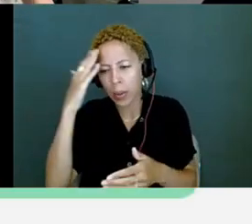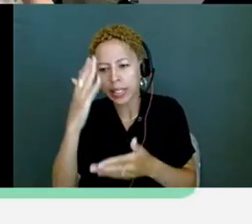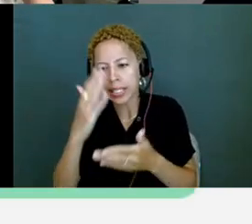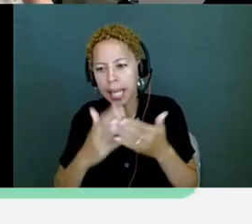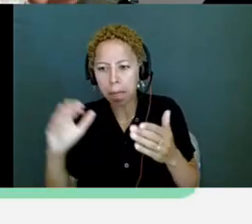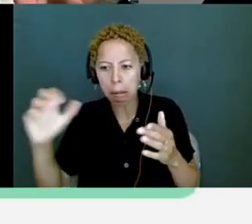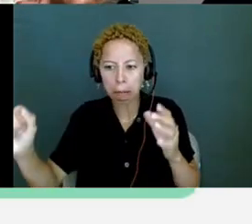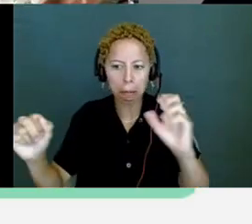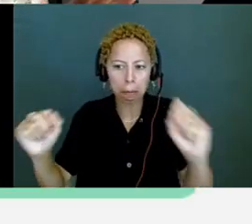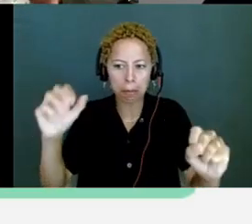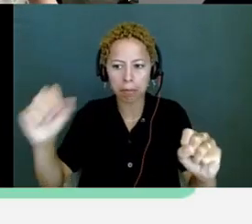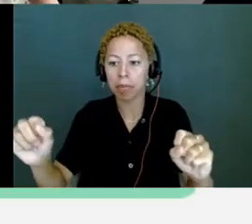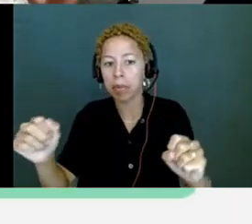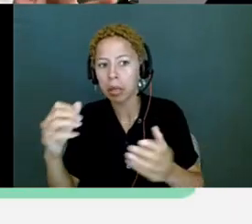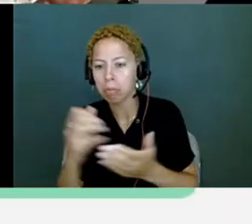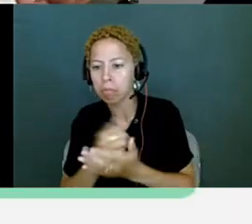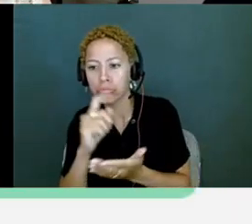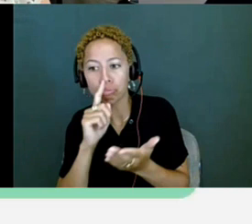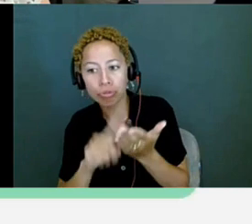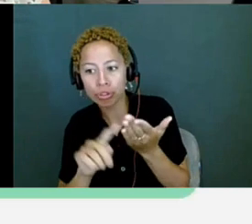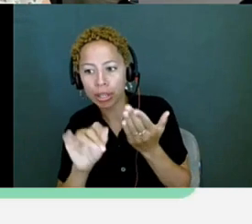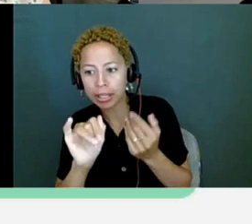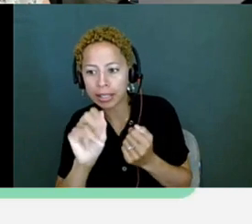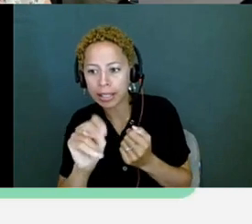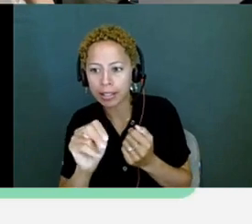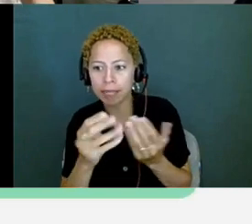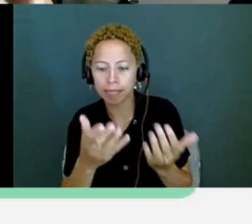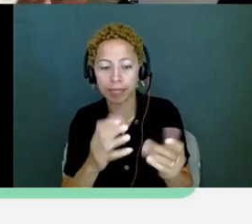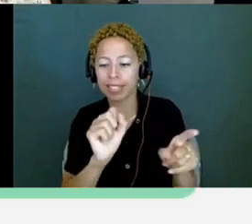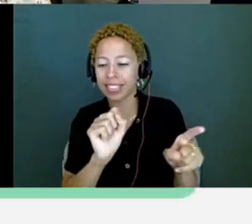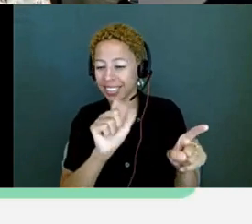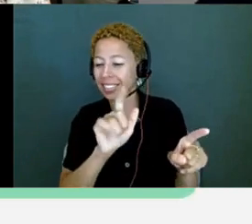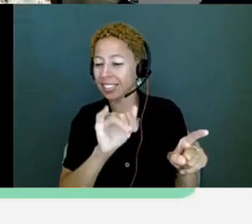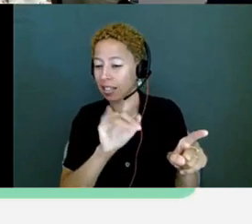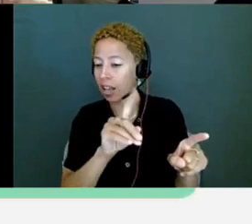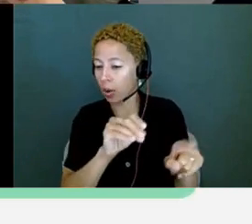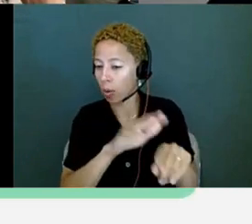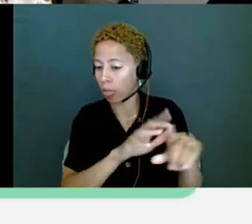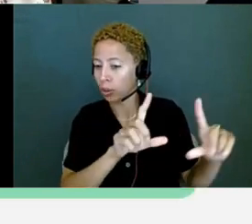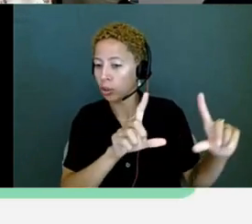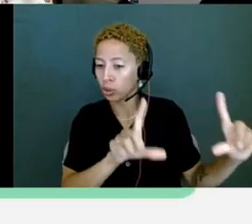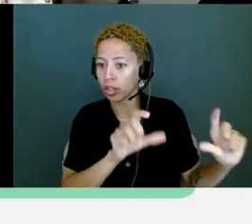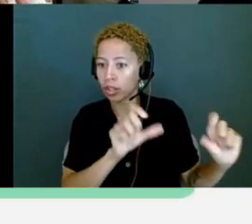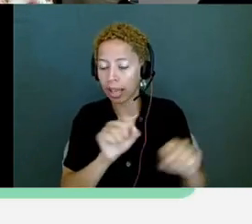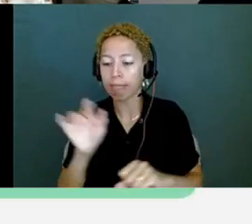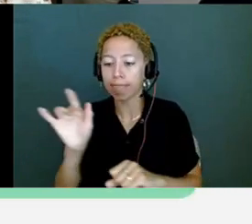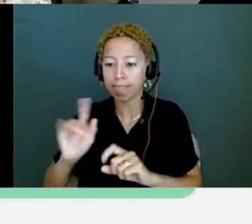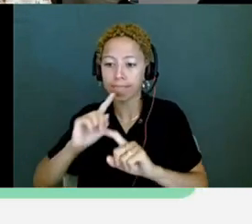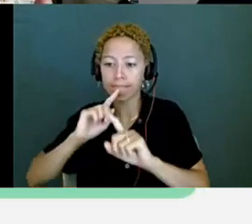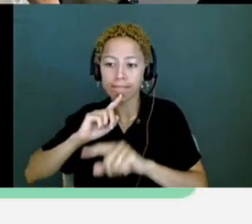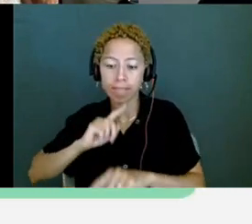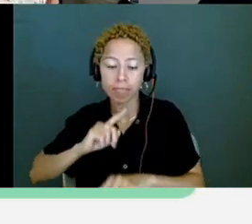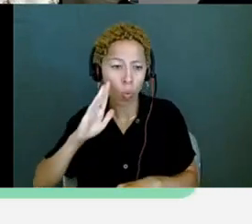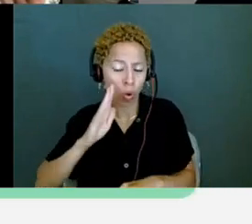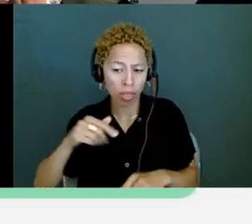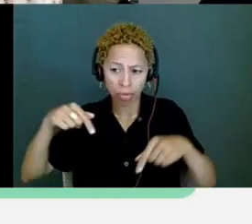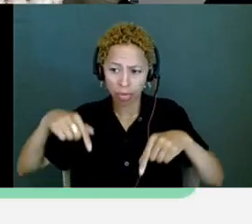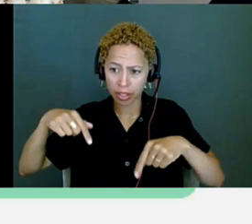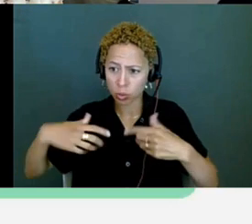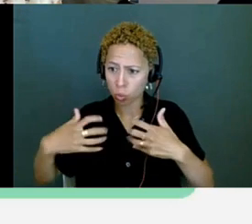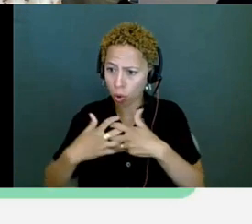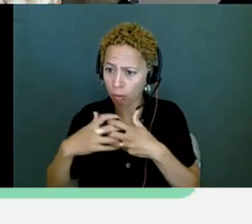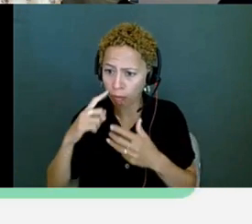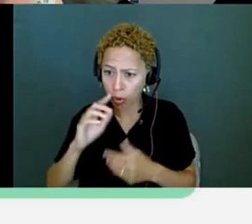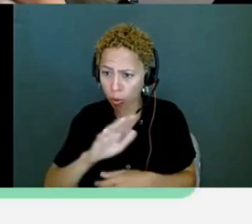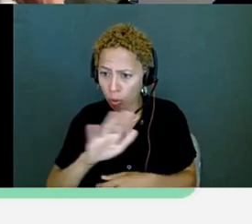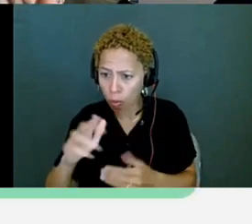check-in. I shared the Slido again on the screen. Session reflections. Could this work for you, for your program? What will be your